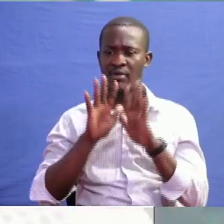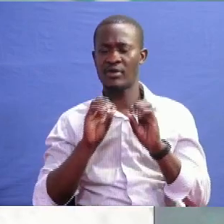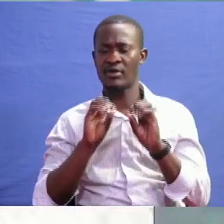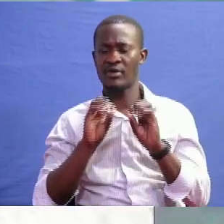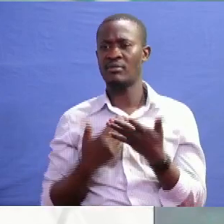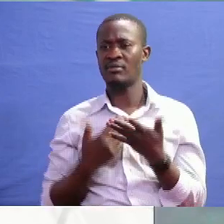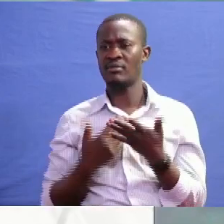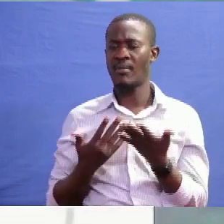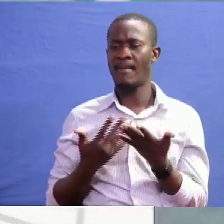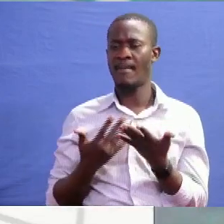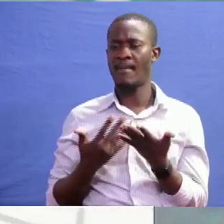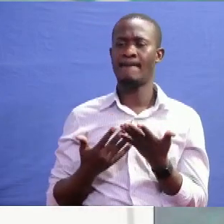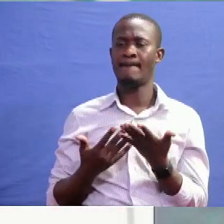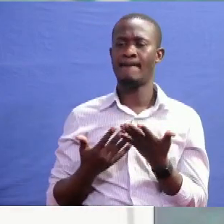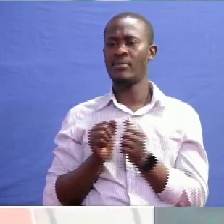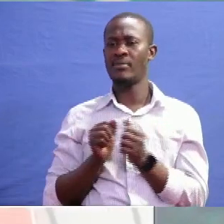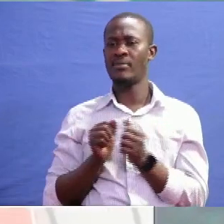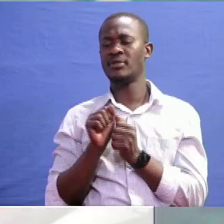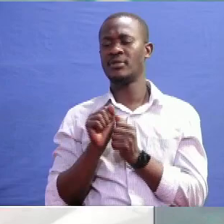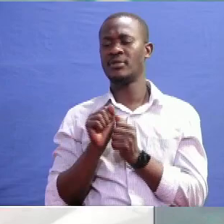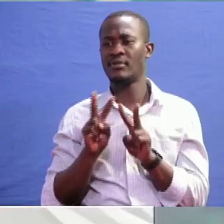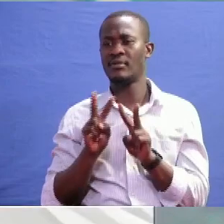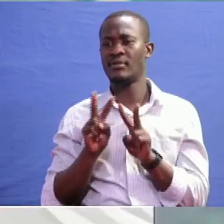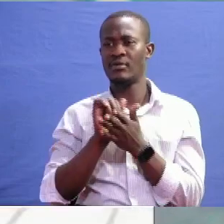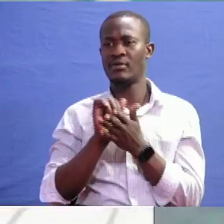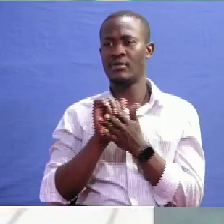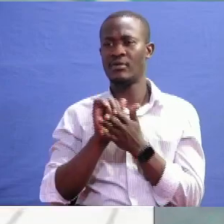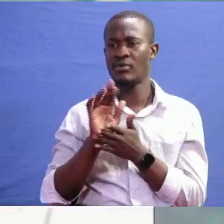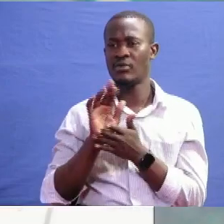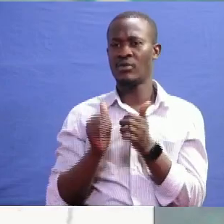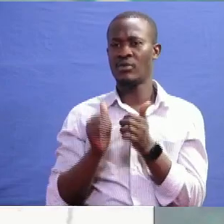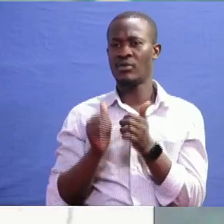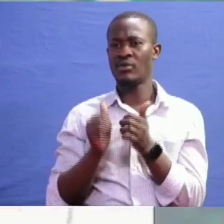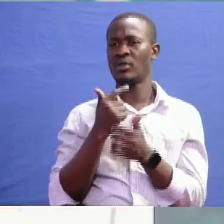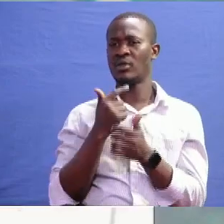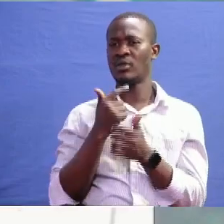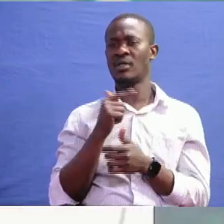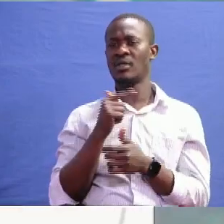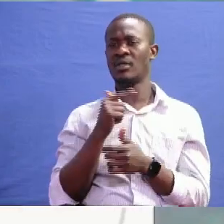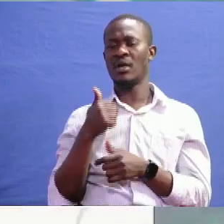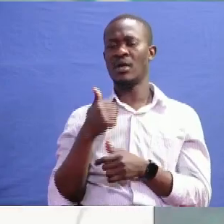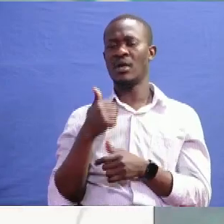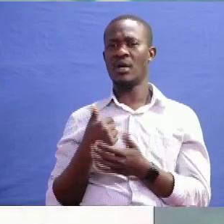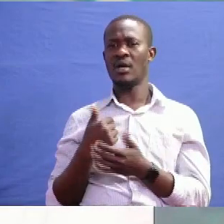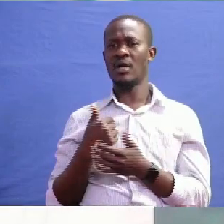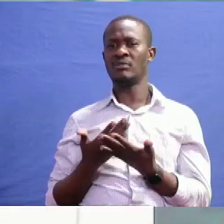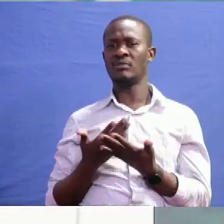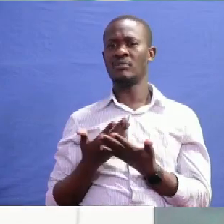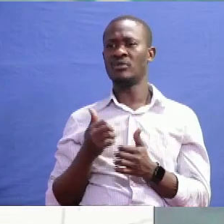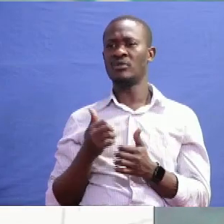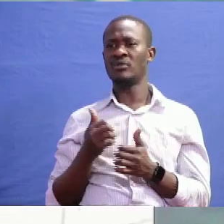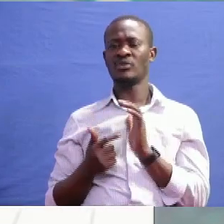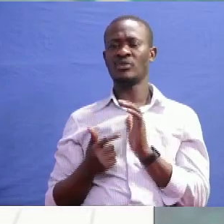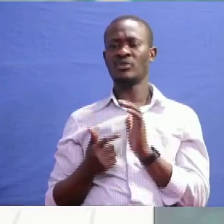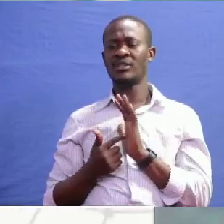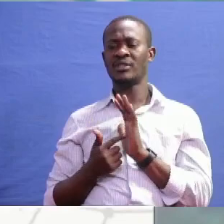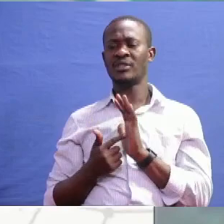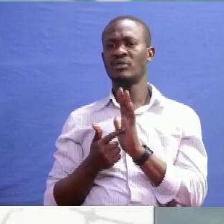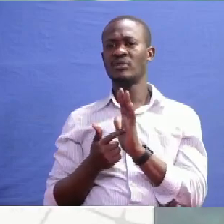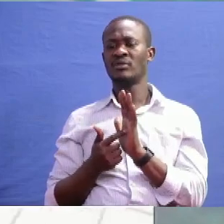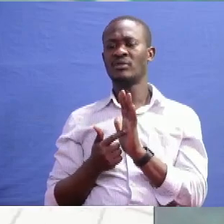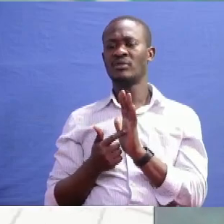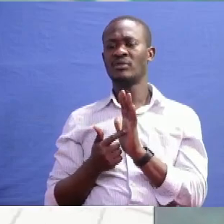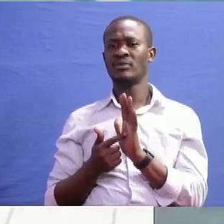have like 10 variables that we use, which tell us, which are indicators, in fact, proxy